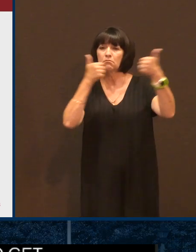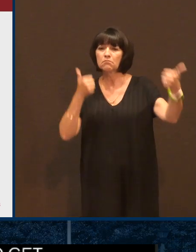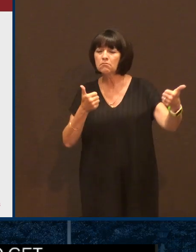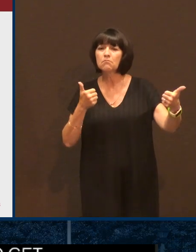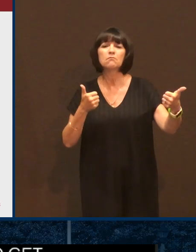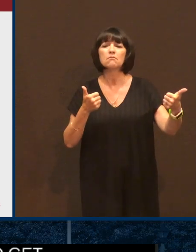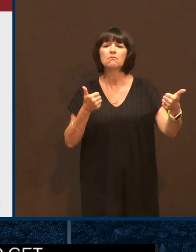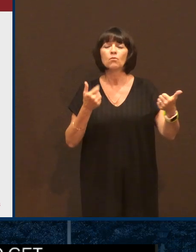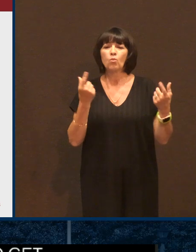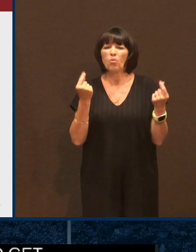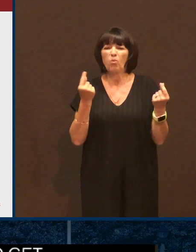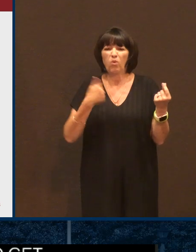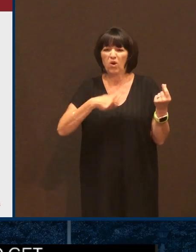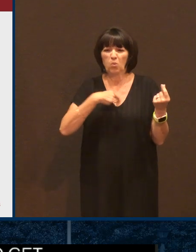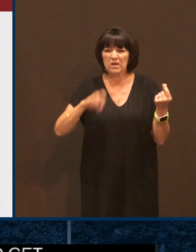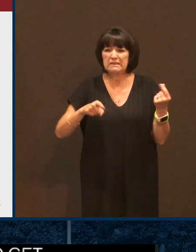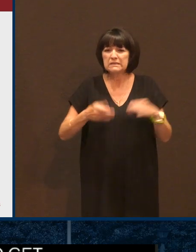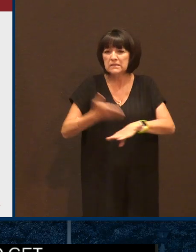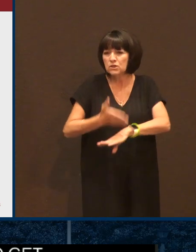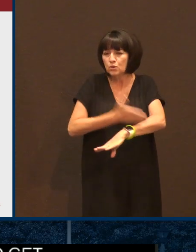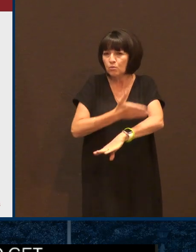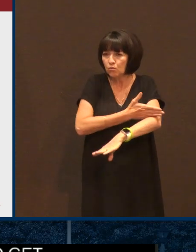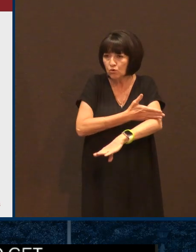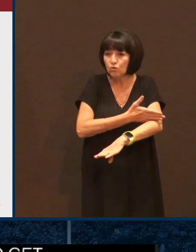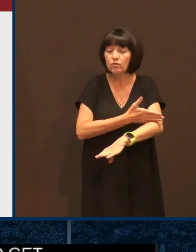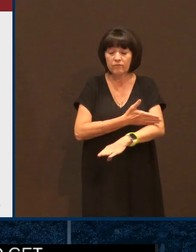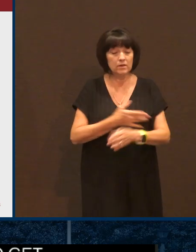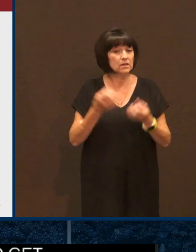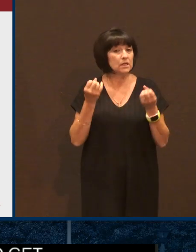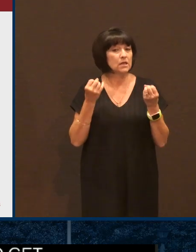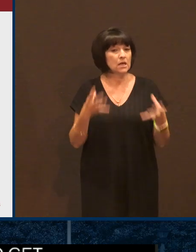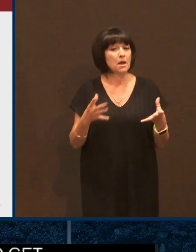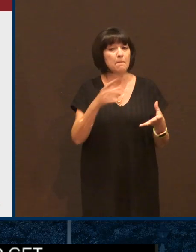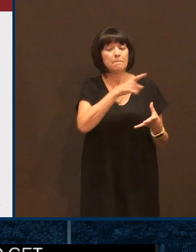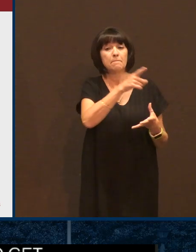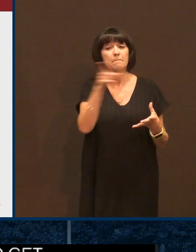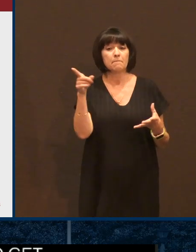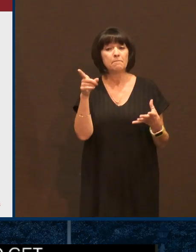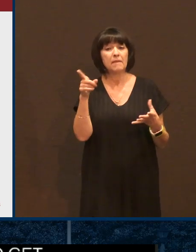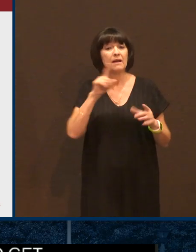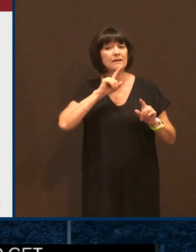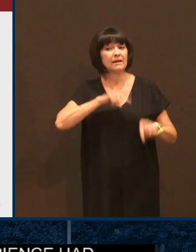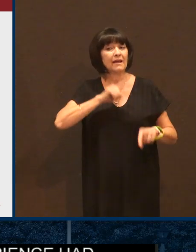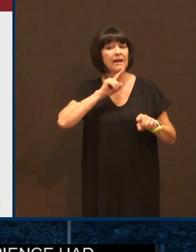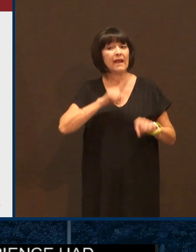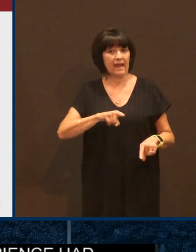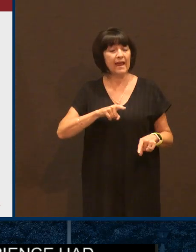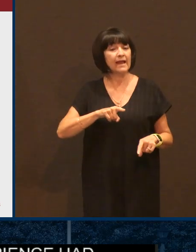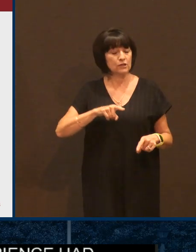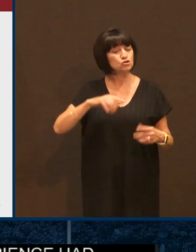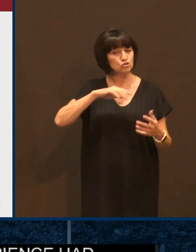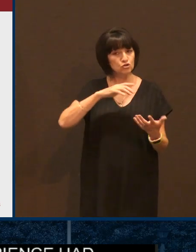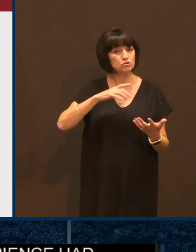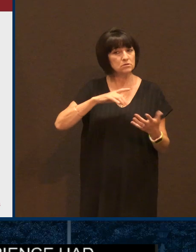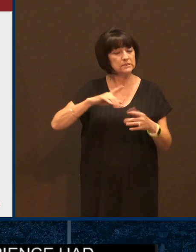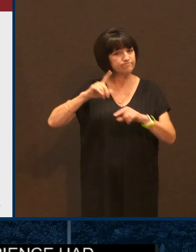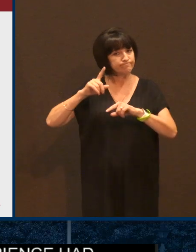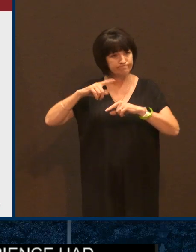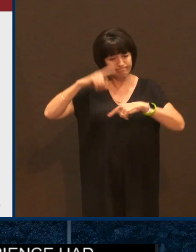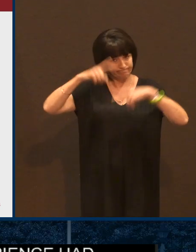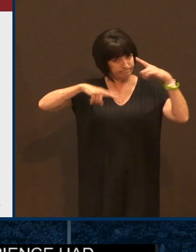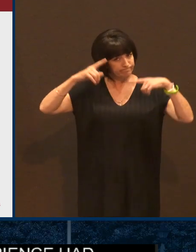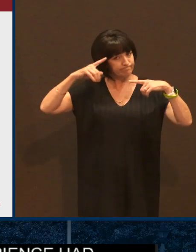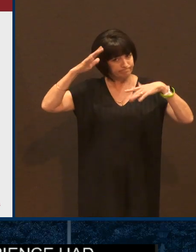of questions. We got a lot of mixed answers. And just one of them here is illustrated. If you asked